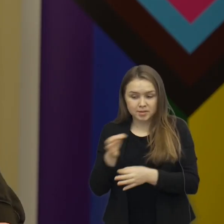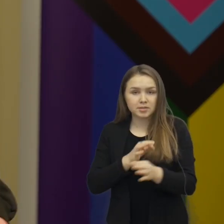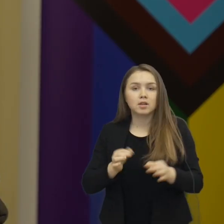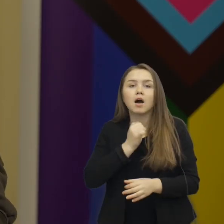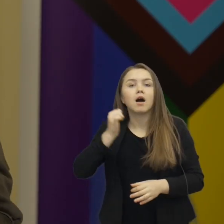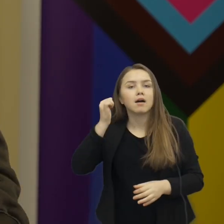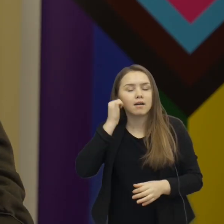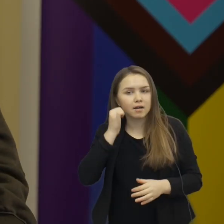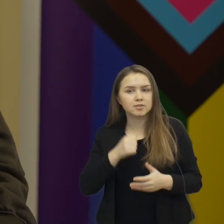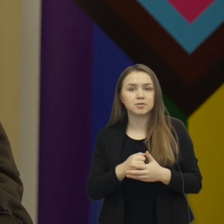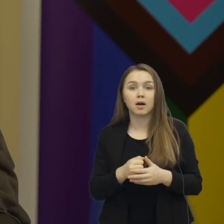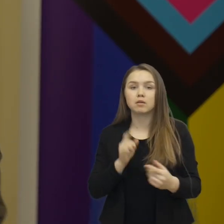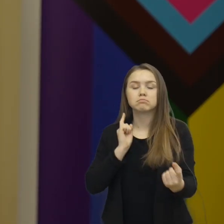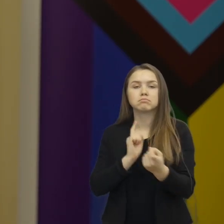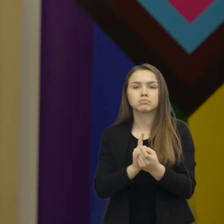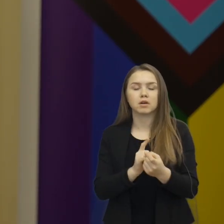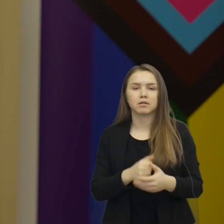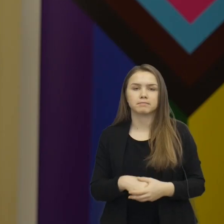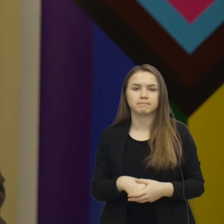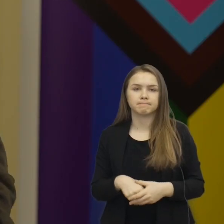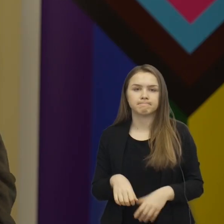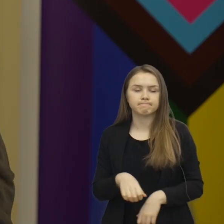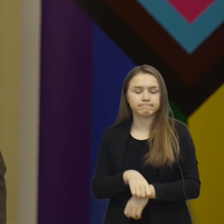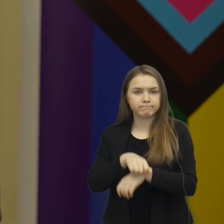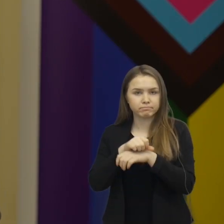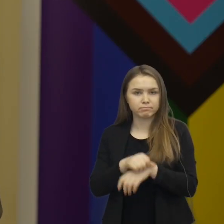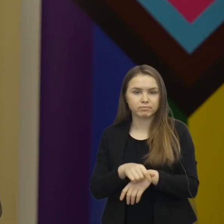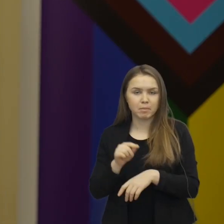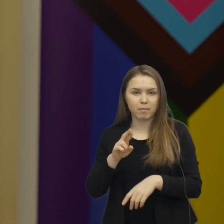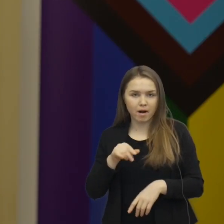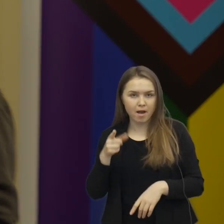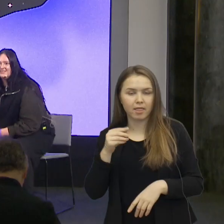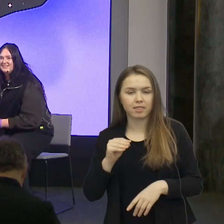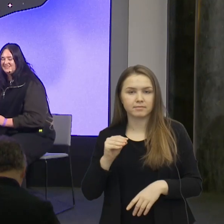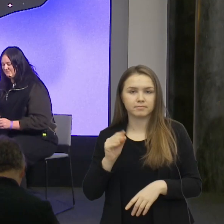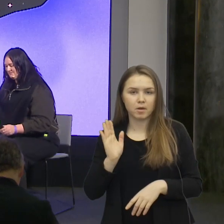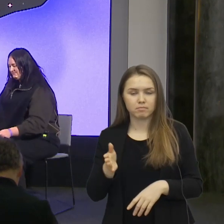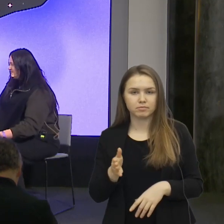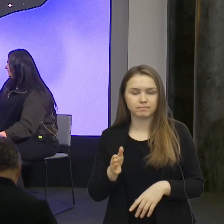susitiksime Lithuanian Pride jau birželio 6 dieną. Iki.